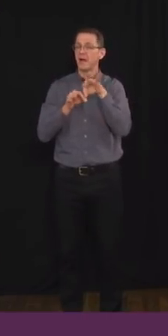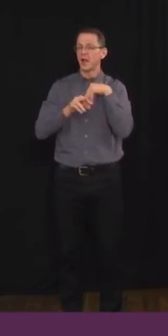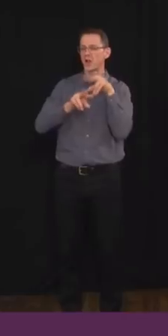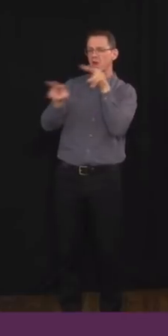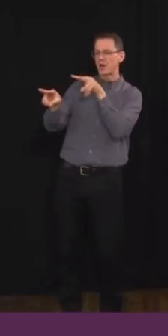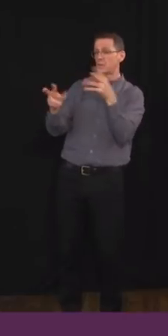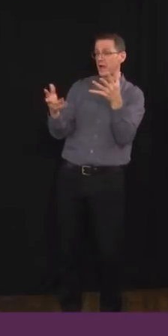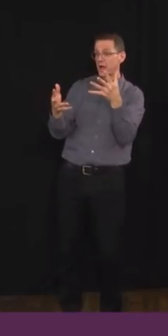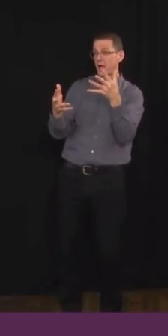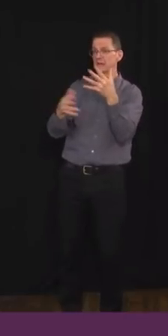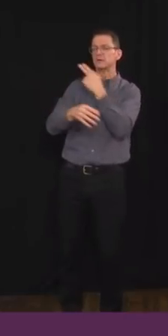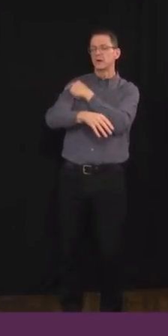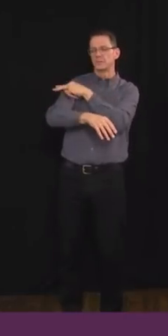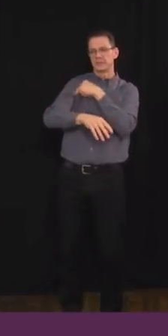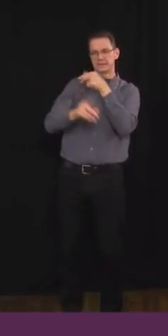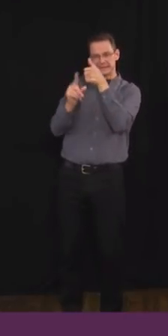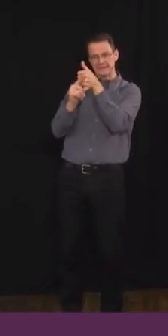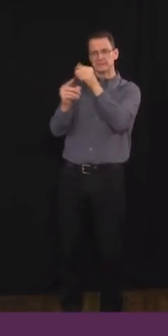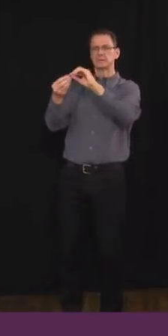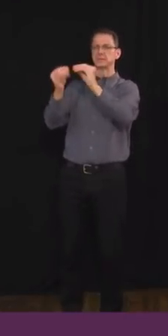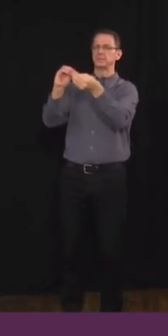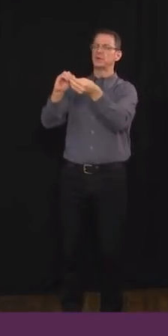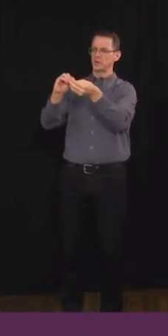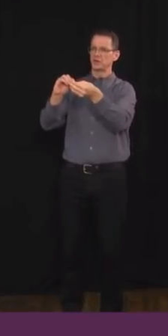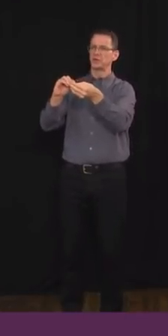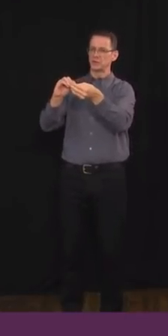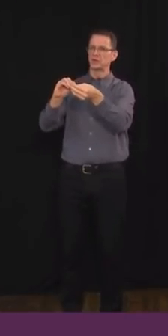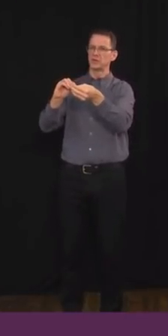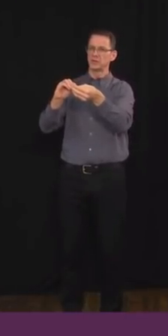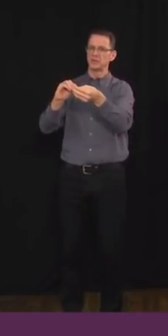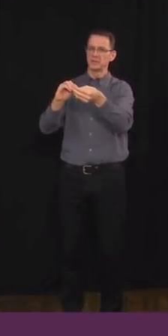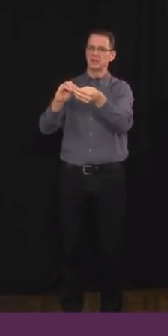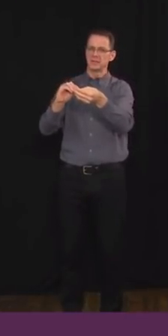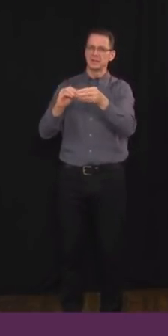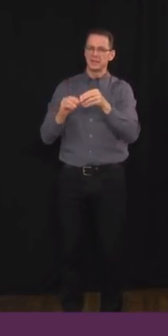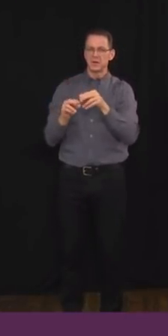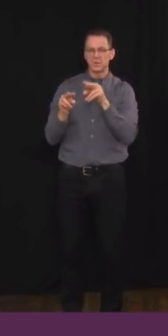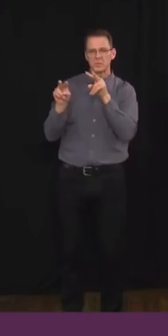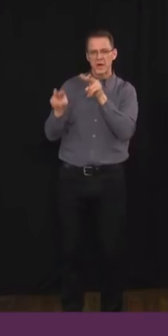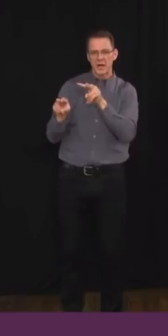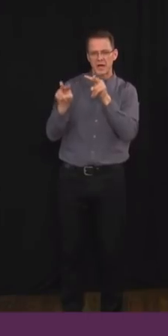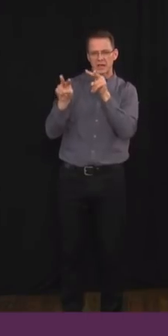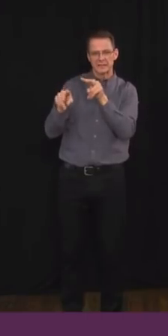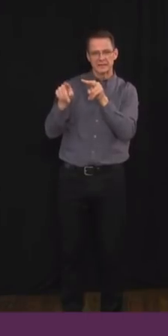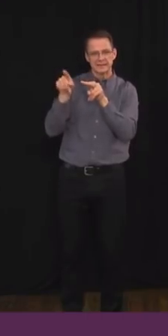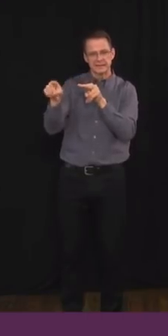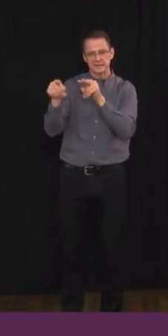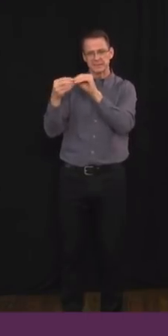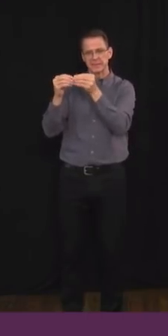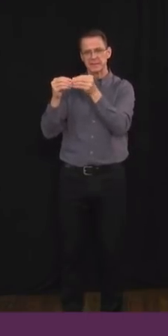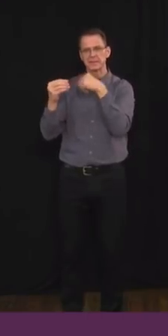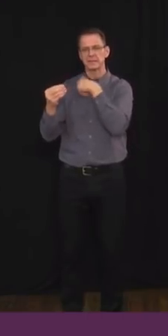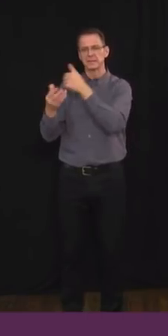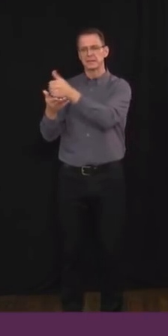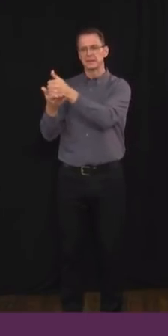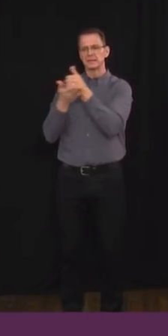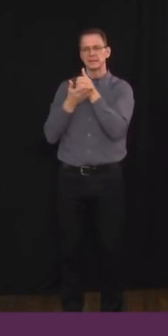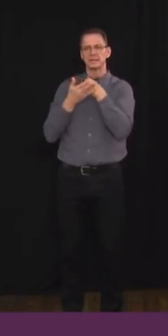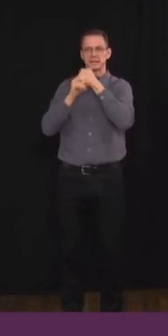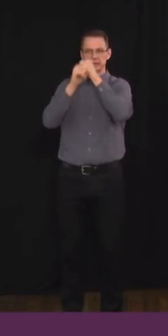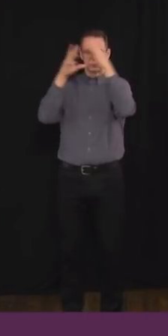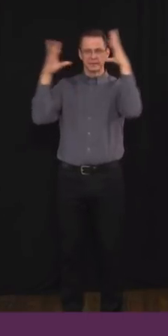for ICU and general acute care, is the key metric that will guide how and when we